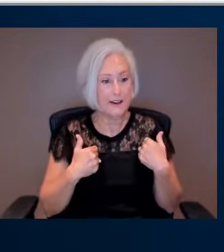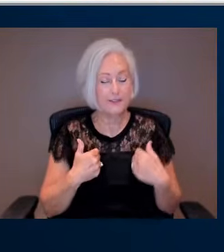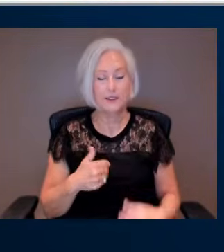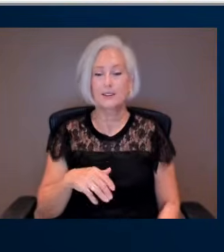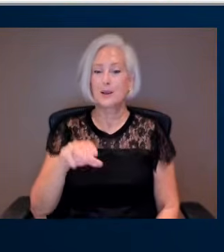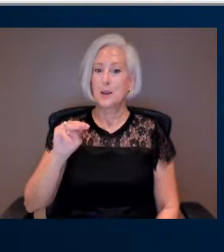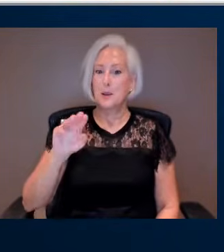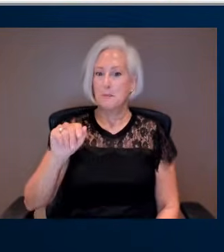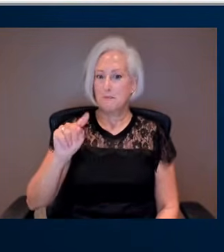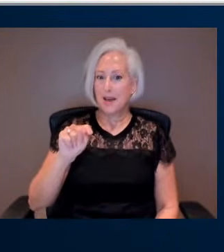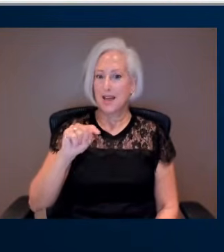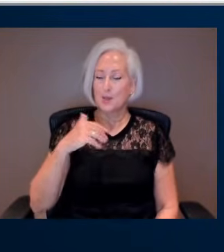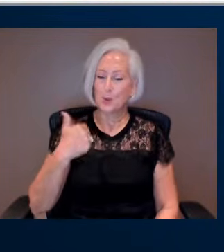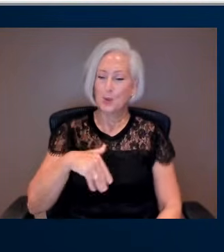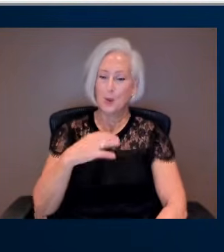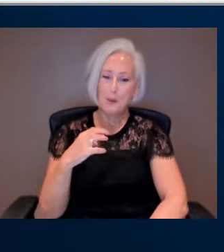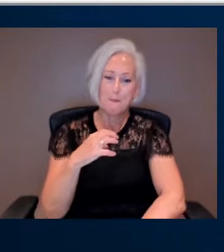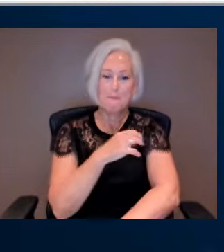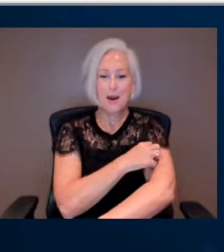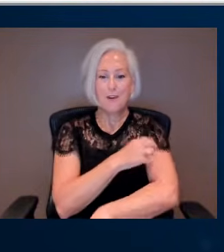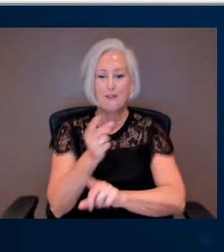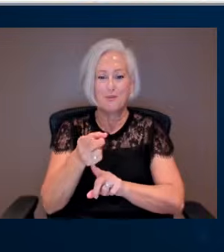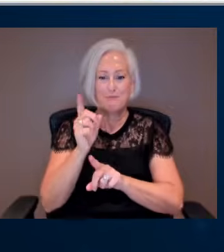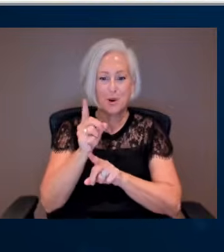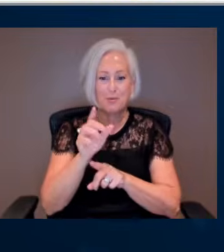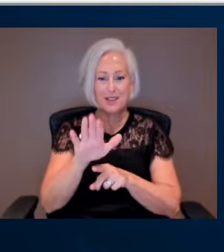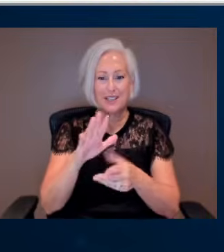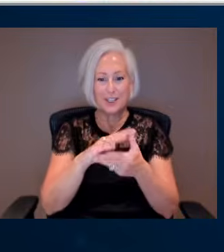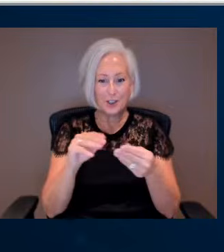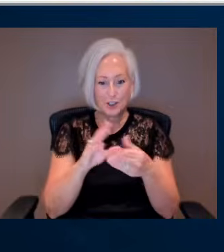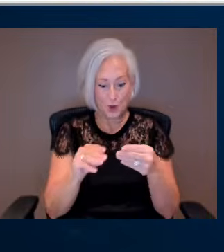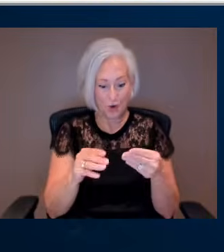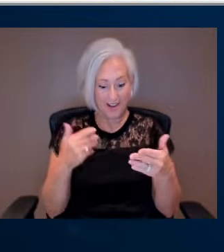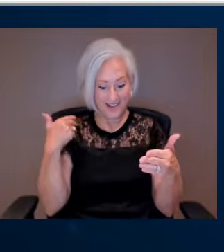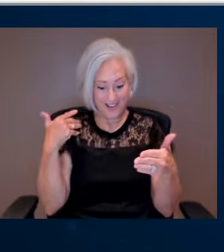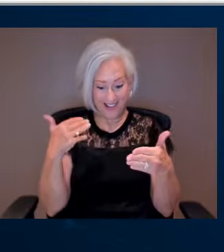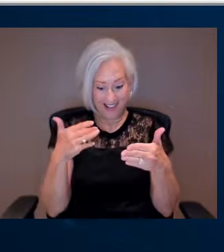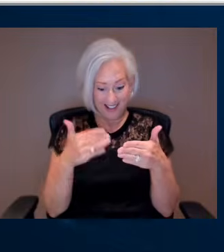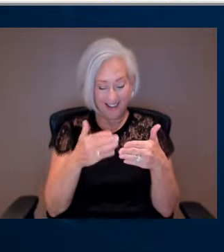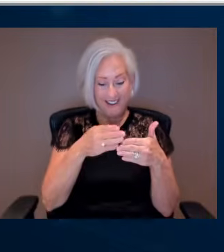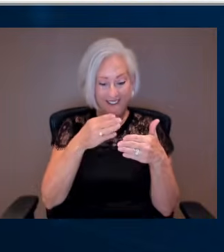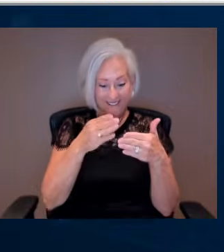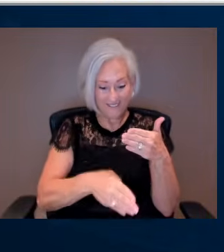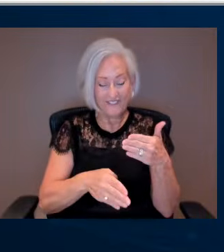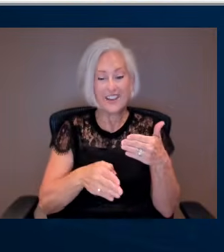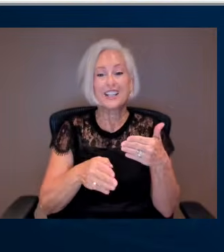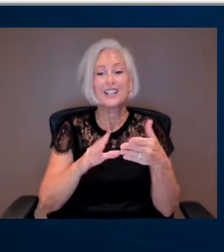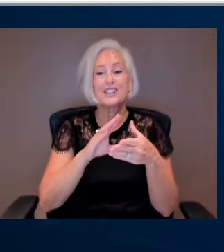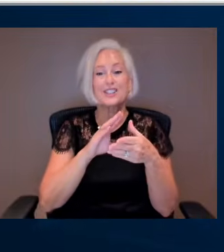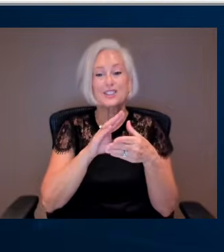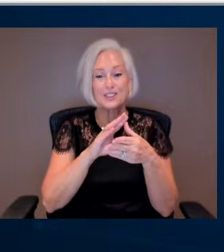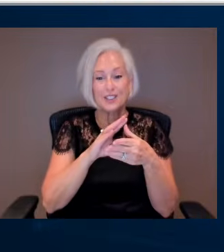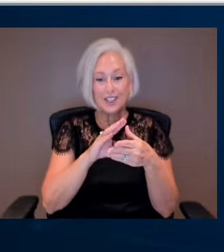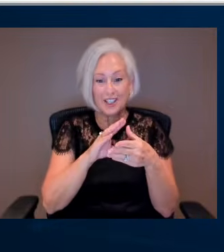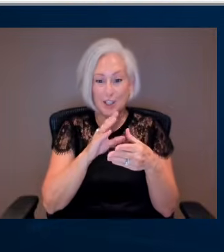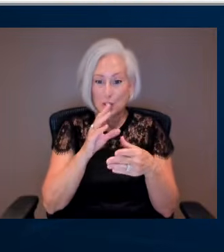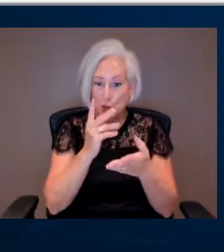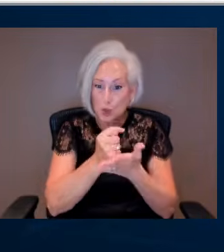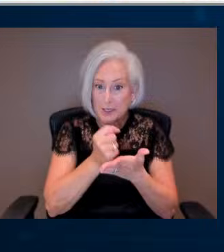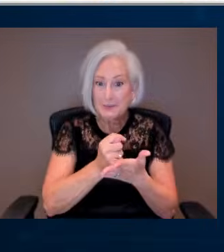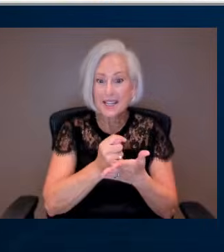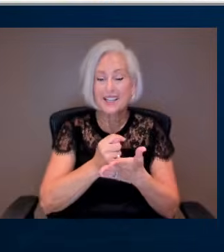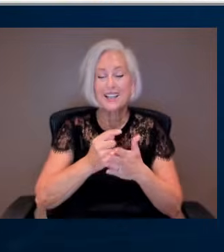and many people's story when they get through with their cancer journey is ringing the bell after finishing treatment. What did that moment mean to